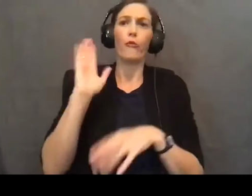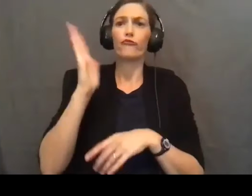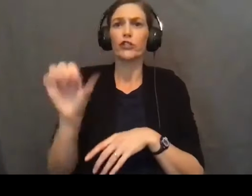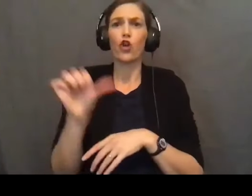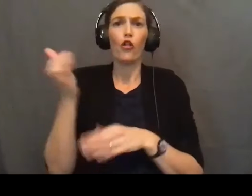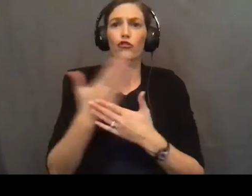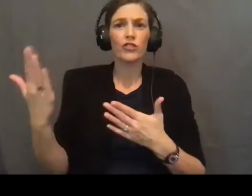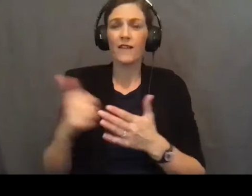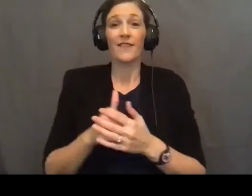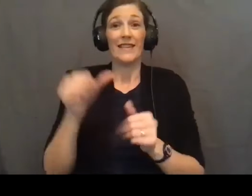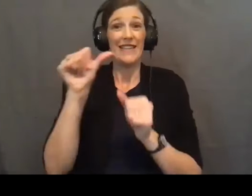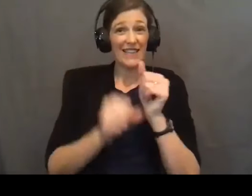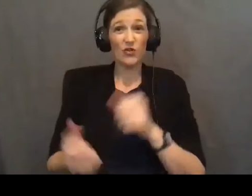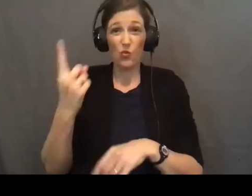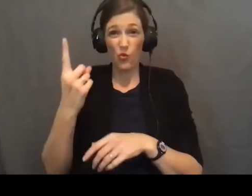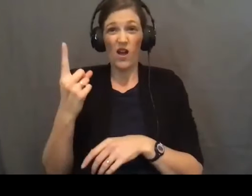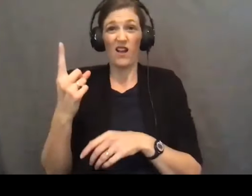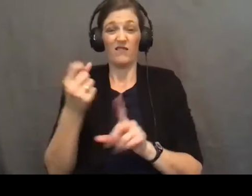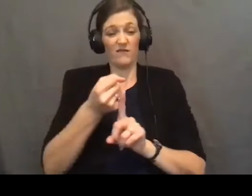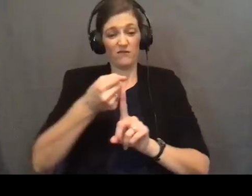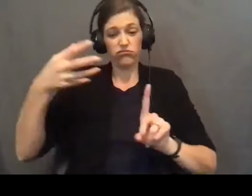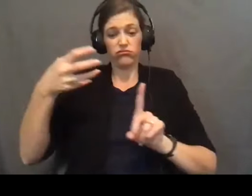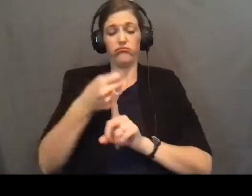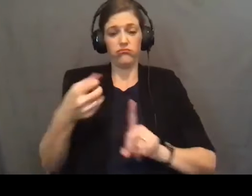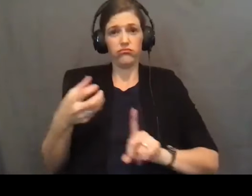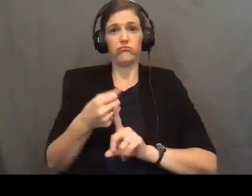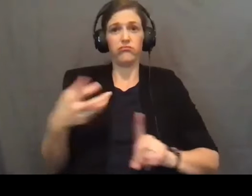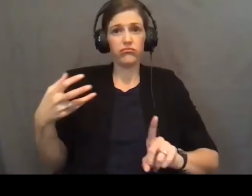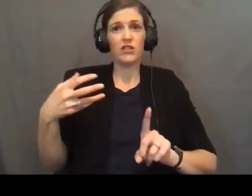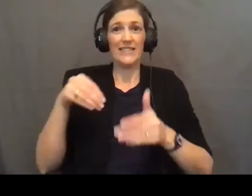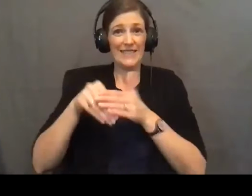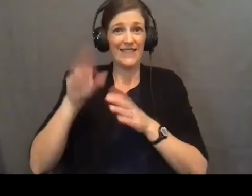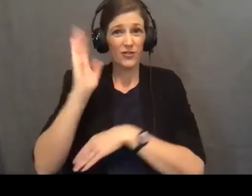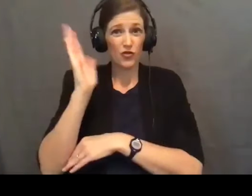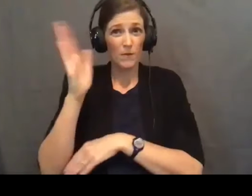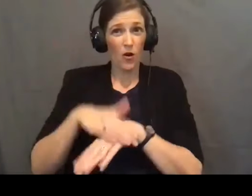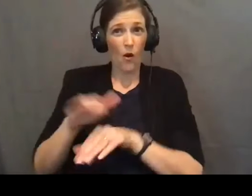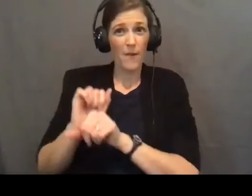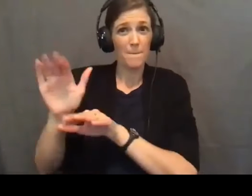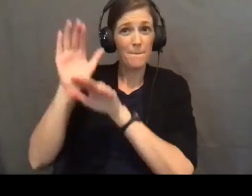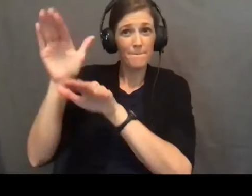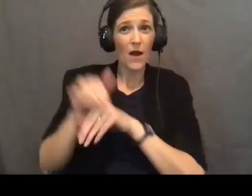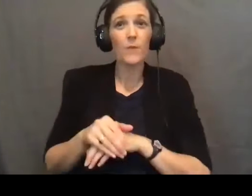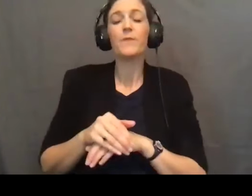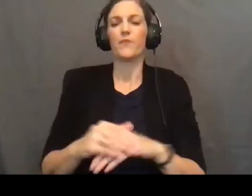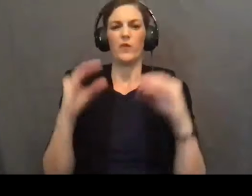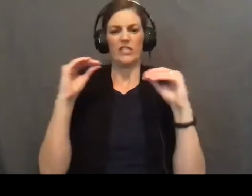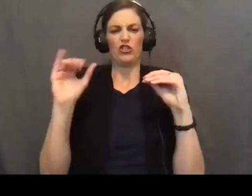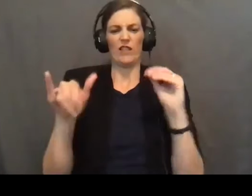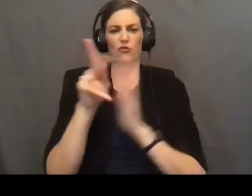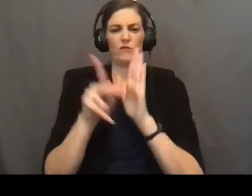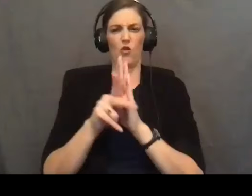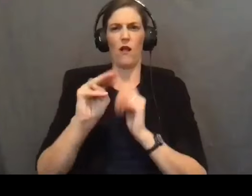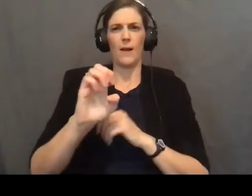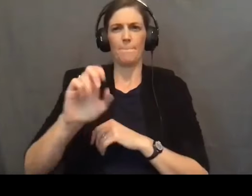Each Beatitude is actually expounded on or taught about in the Sermon on the Mount. And when he teaches about this principle of meekness,